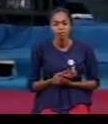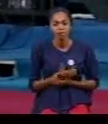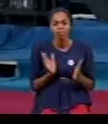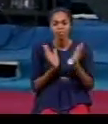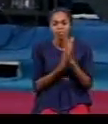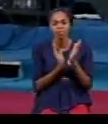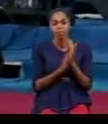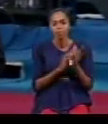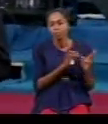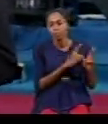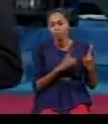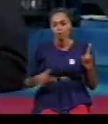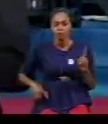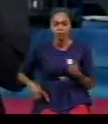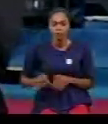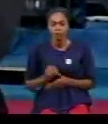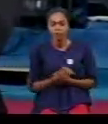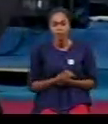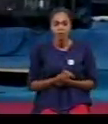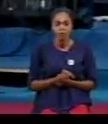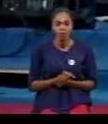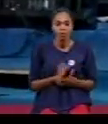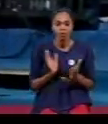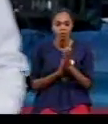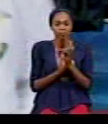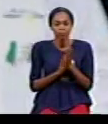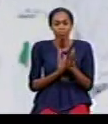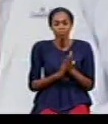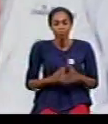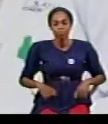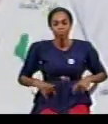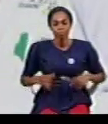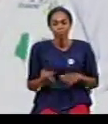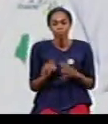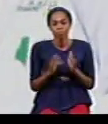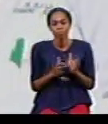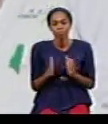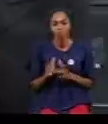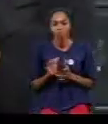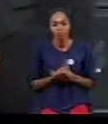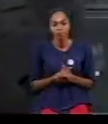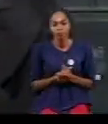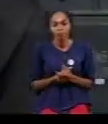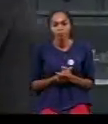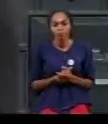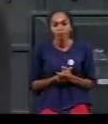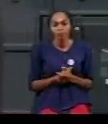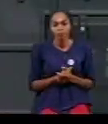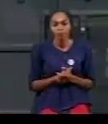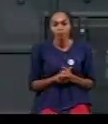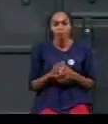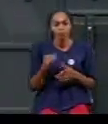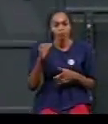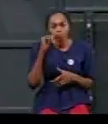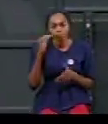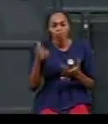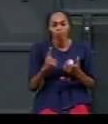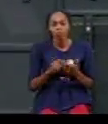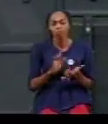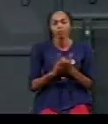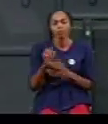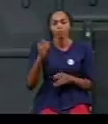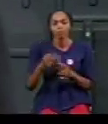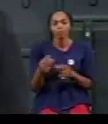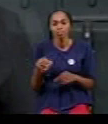Lord. Praise the living Jesus. Hallelujah. I want to glorify the name of the Lord for what he did for